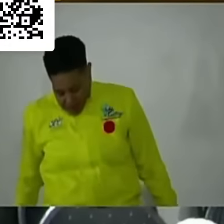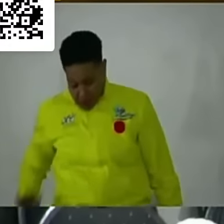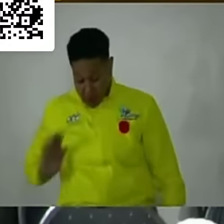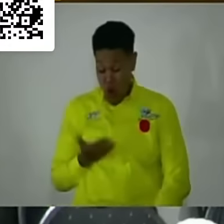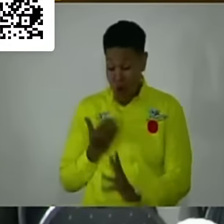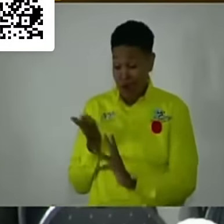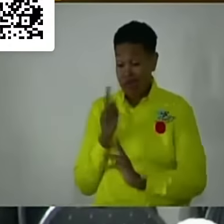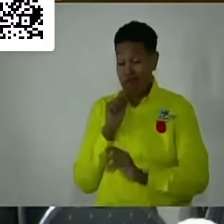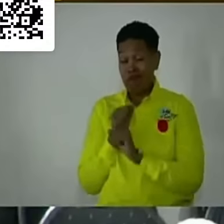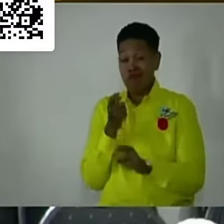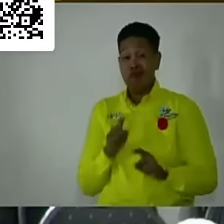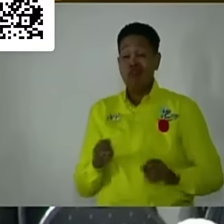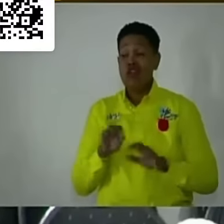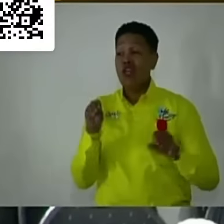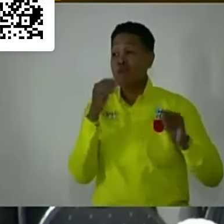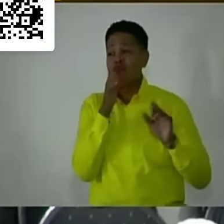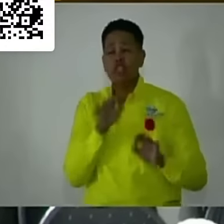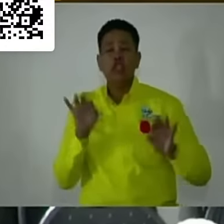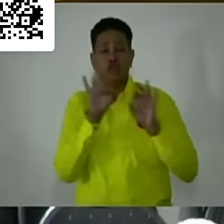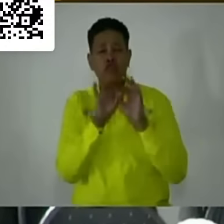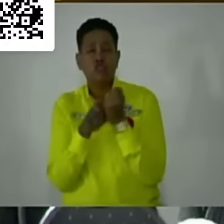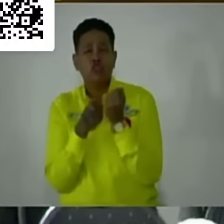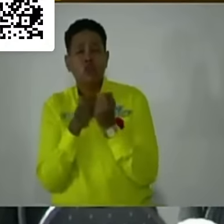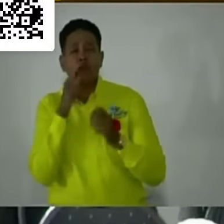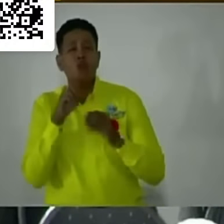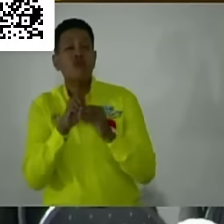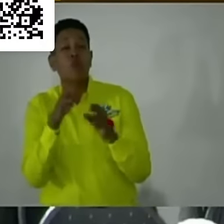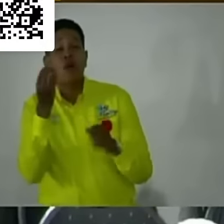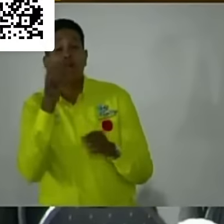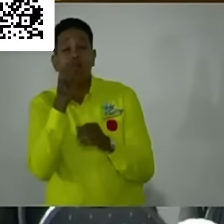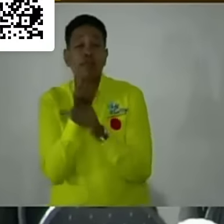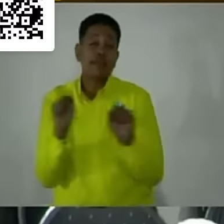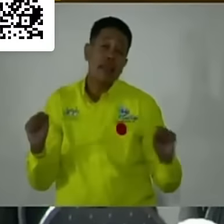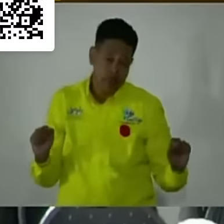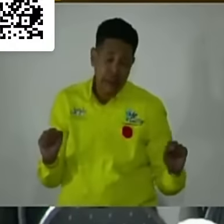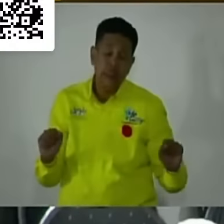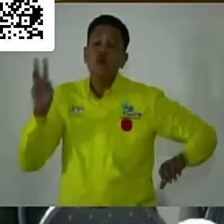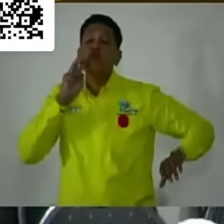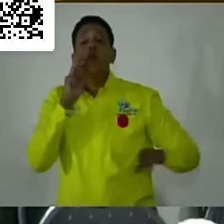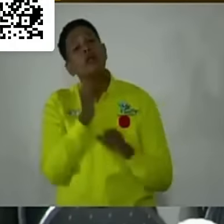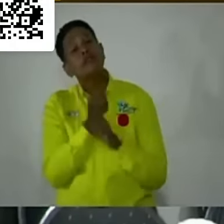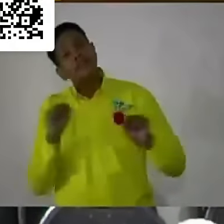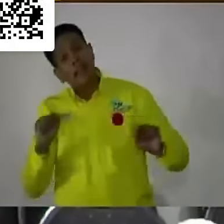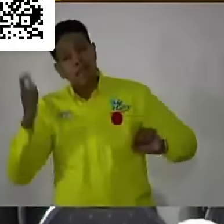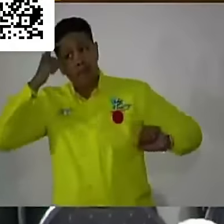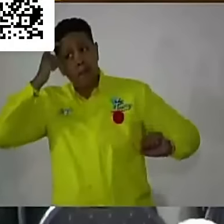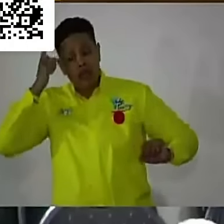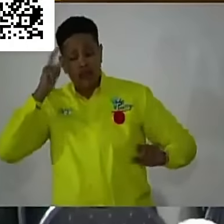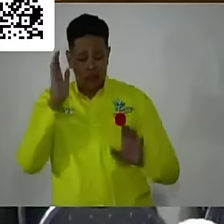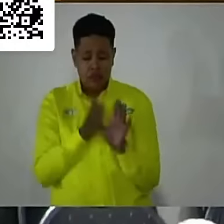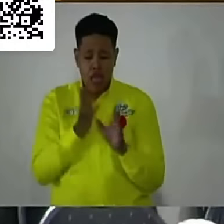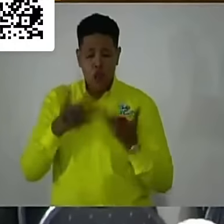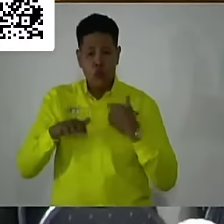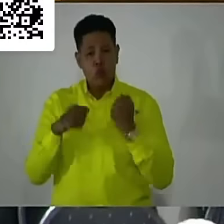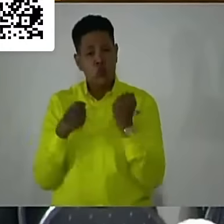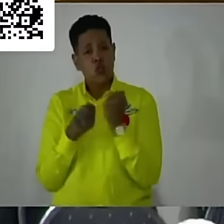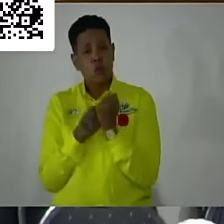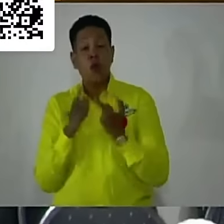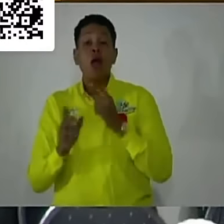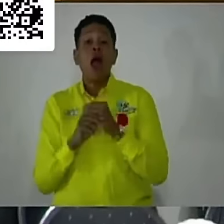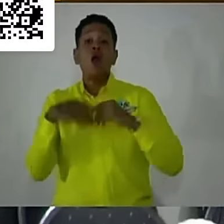has resulted in the provision of critical support in the form of food safety, water safety, mental and psychosocial support, as well